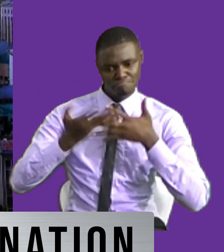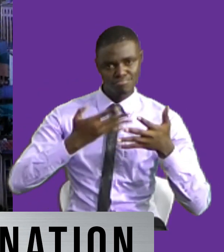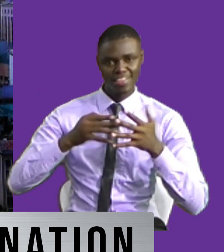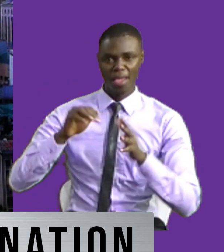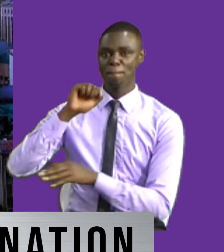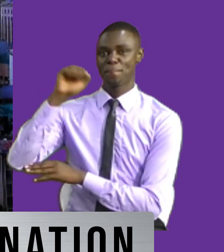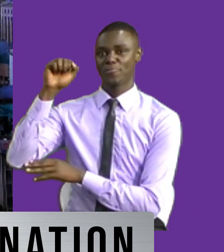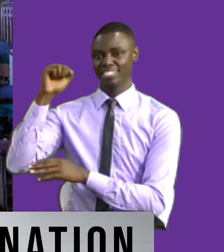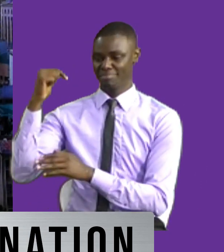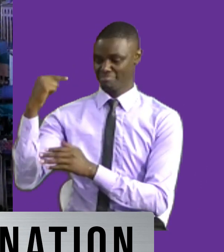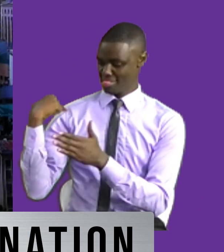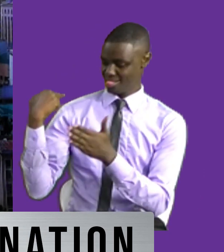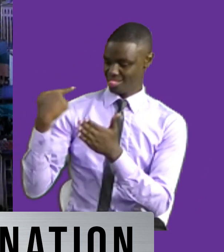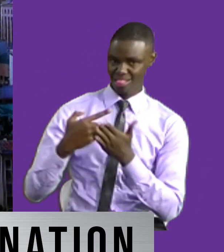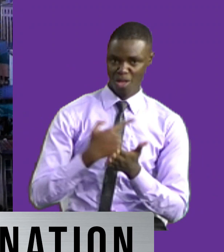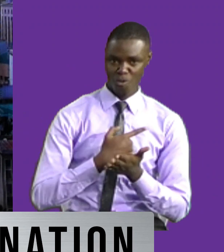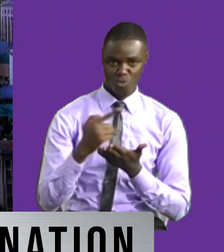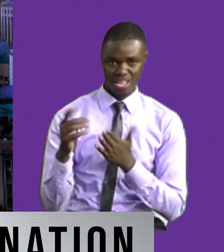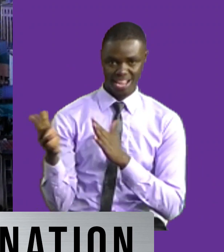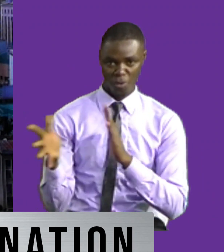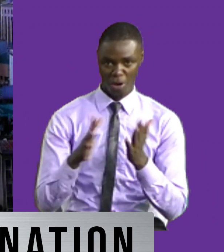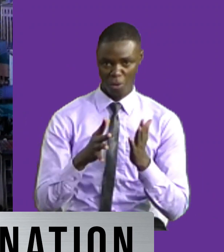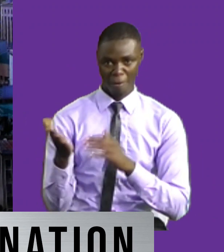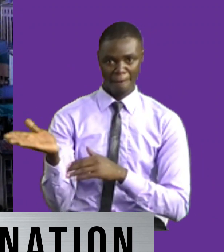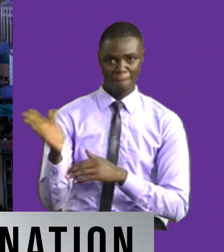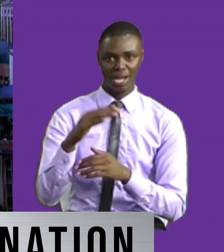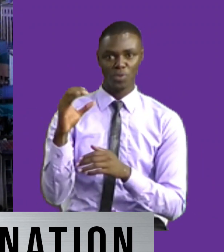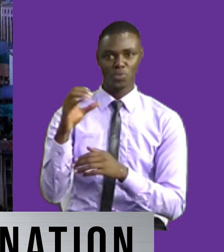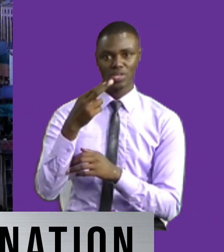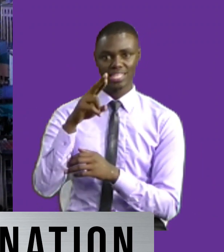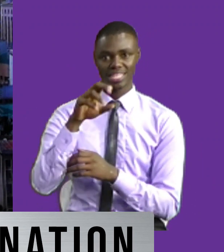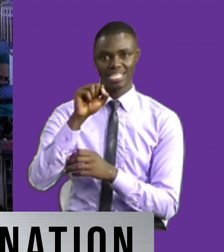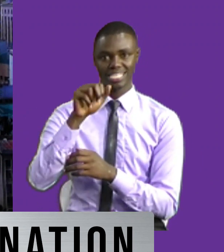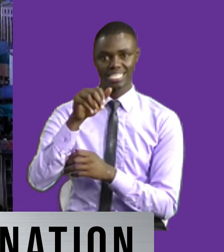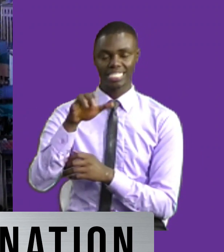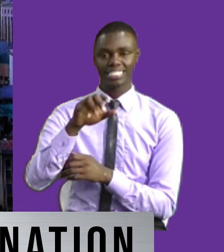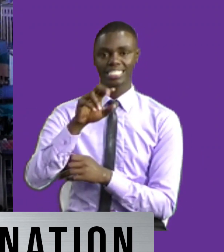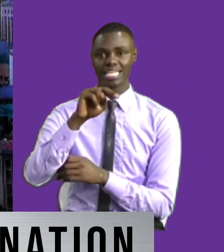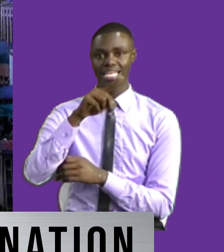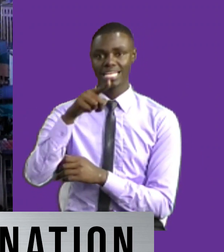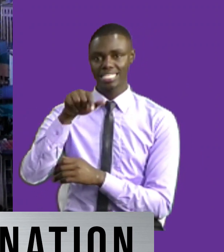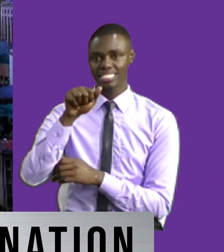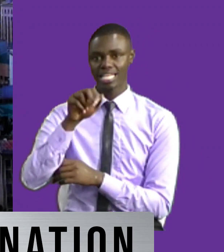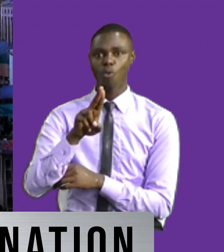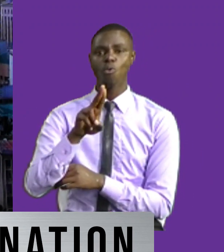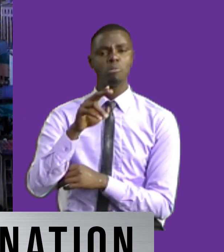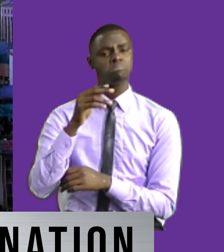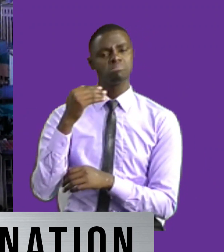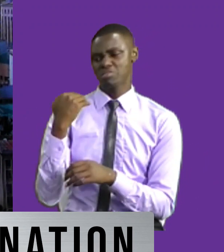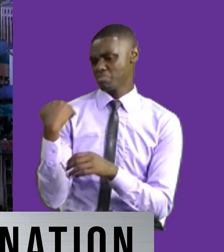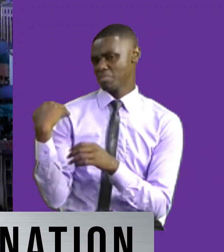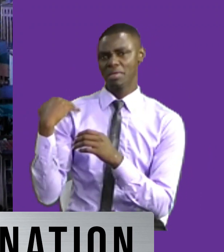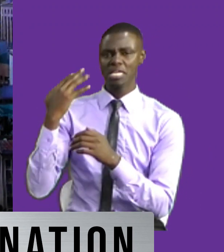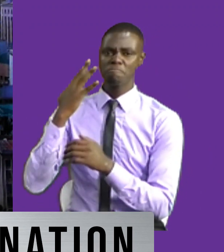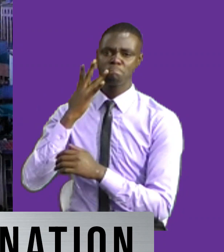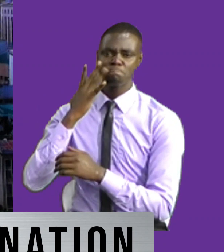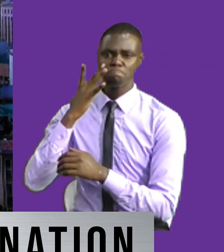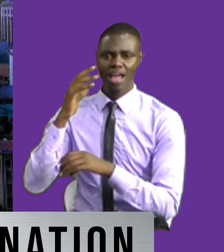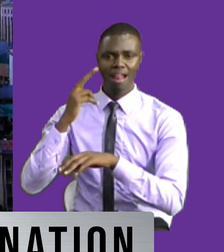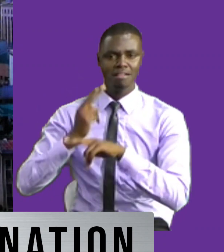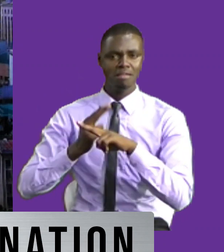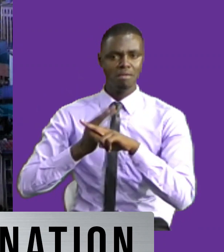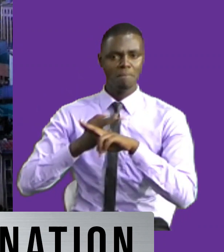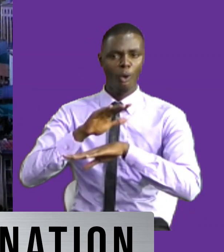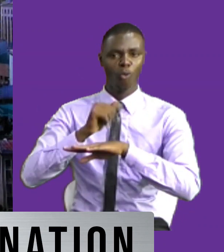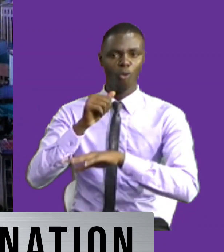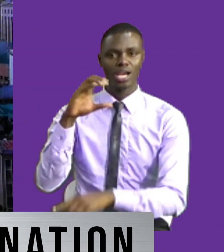How has your week been? Tumerudisha Christopher NZAU. You know, I'm used to calling you Chris NZAU. By the way, how are